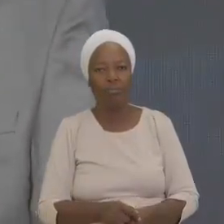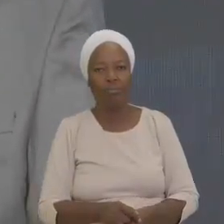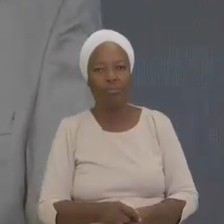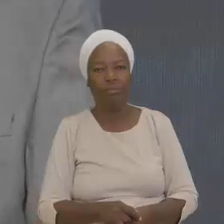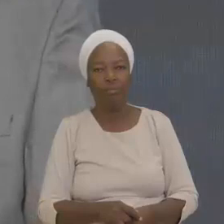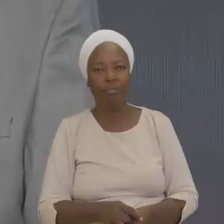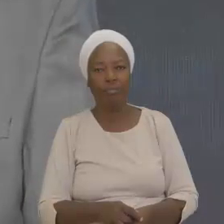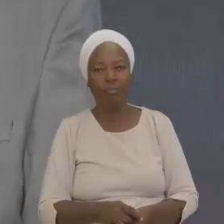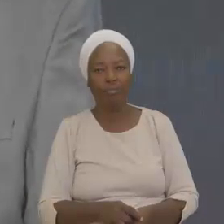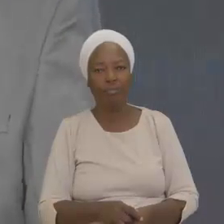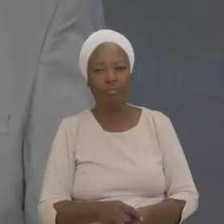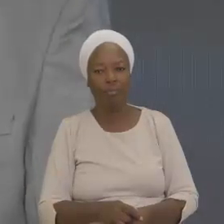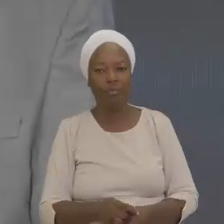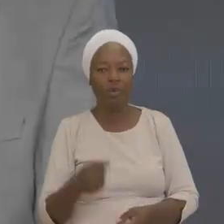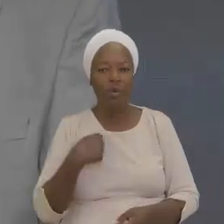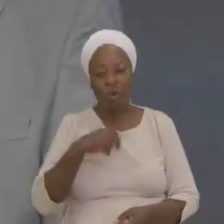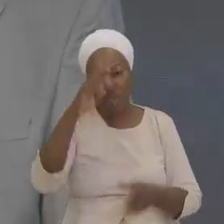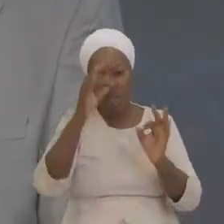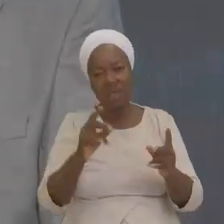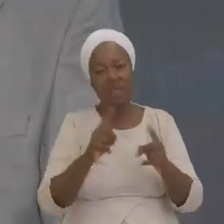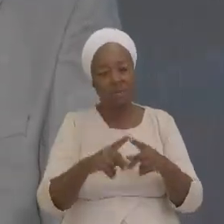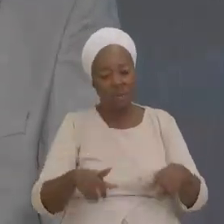We choose to live with him.